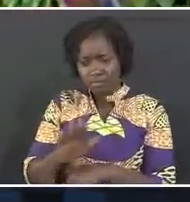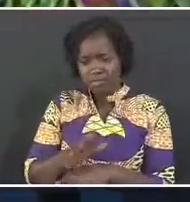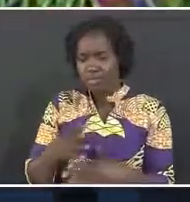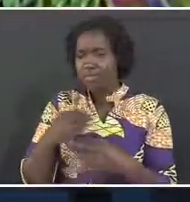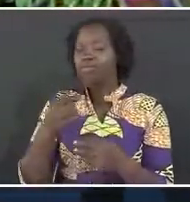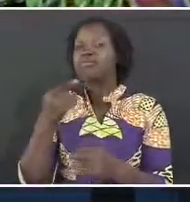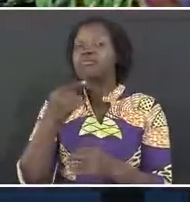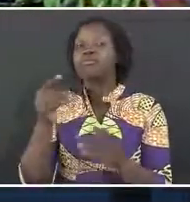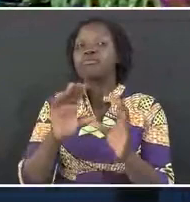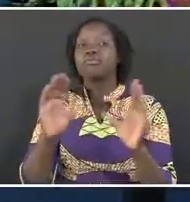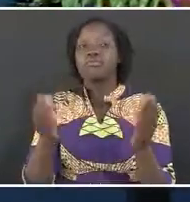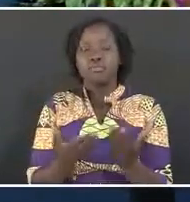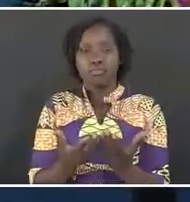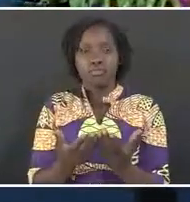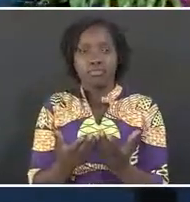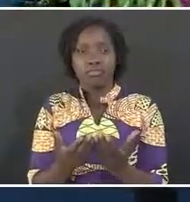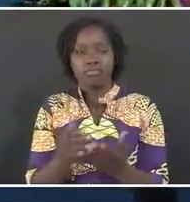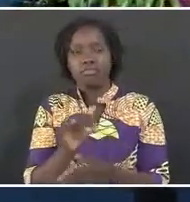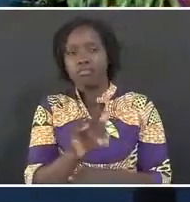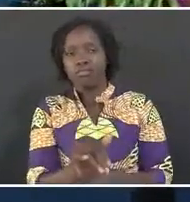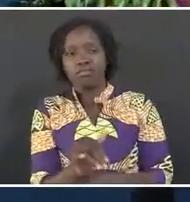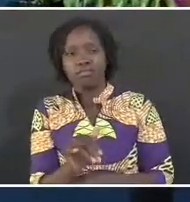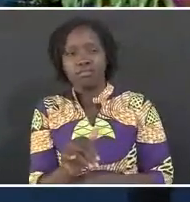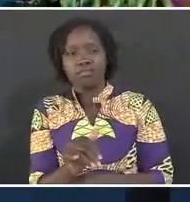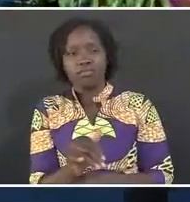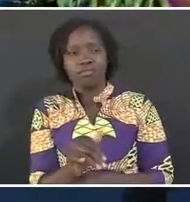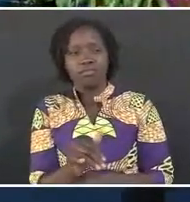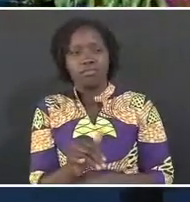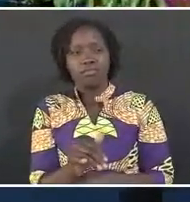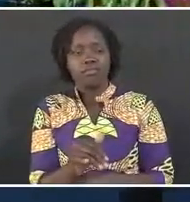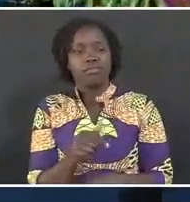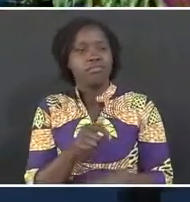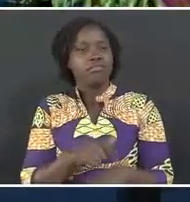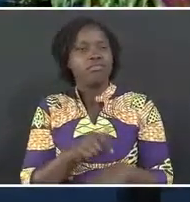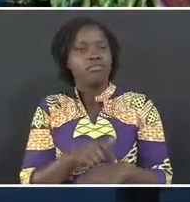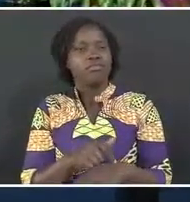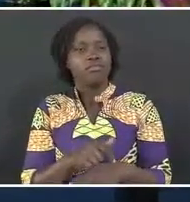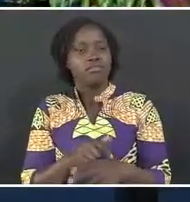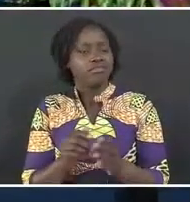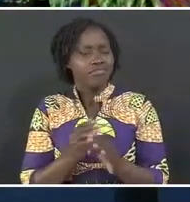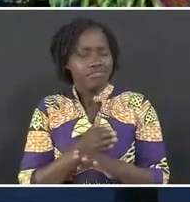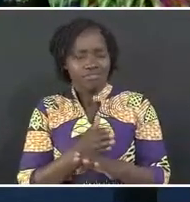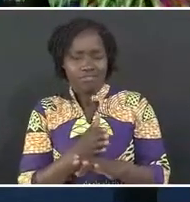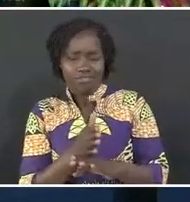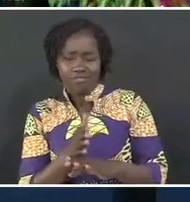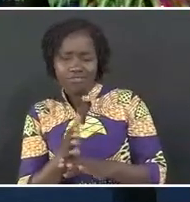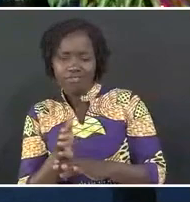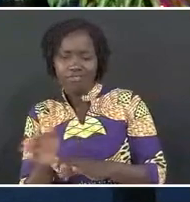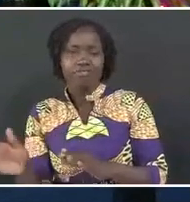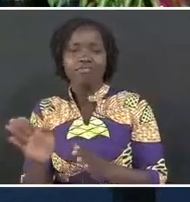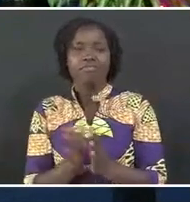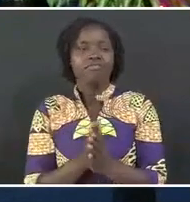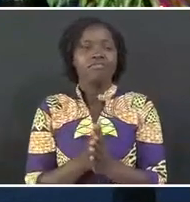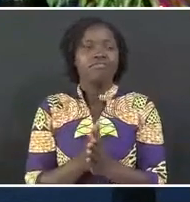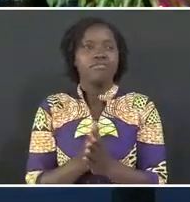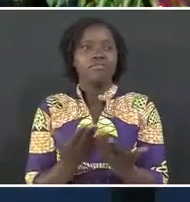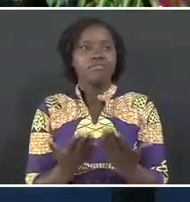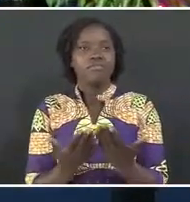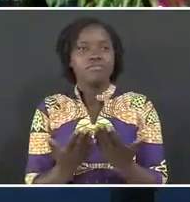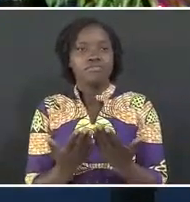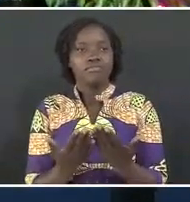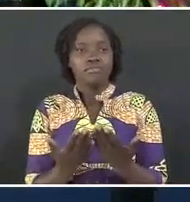and tell the world that time is running out. I want us to look at Luke